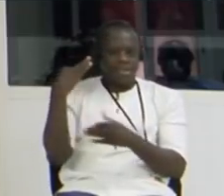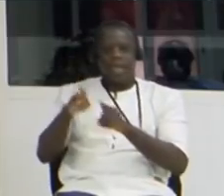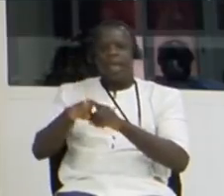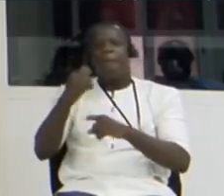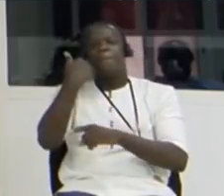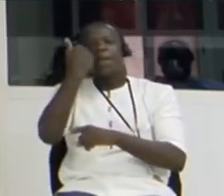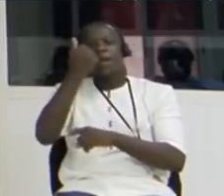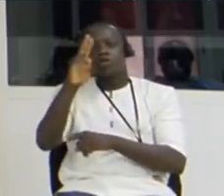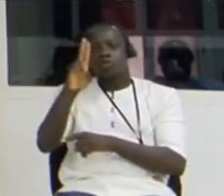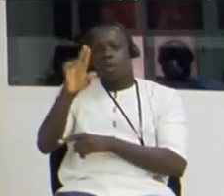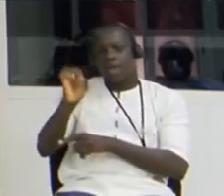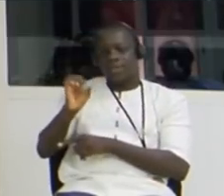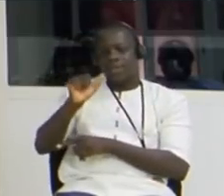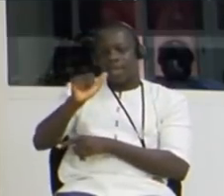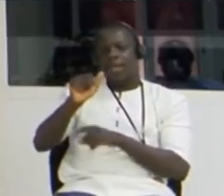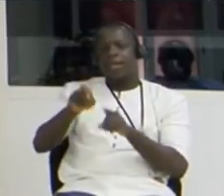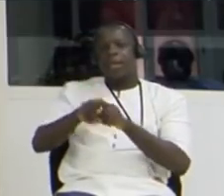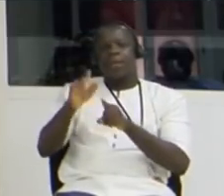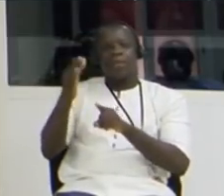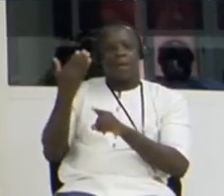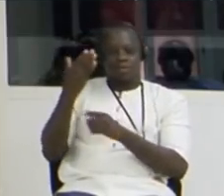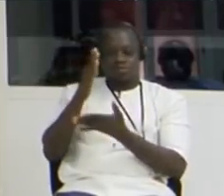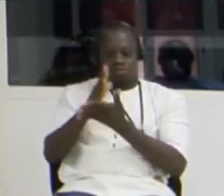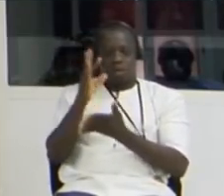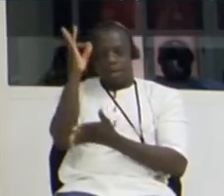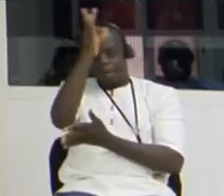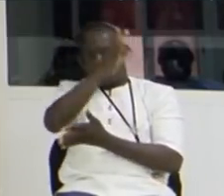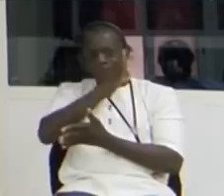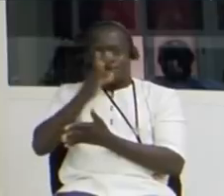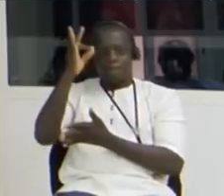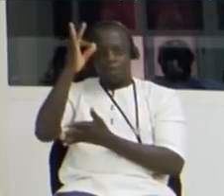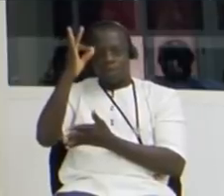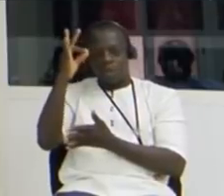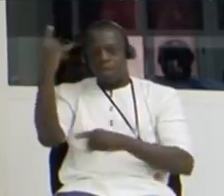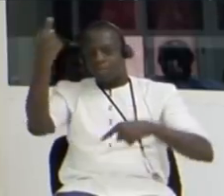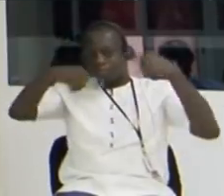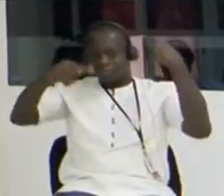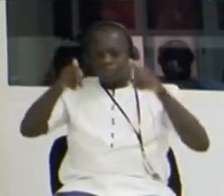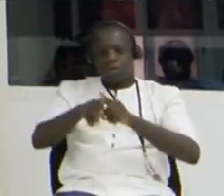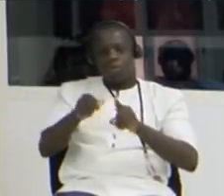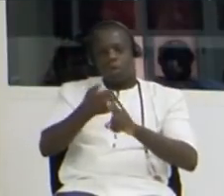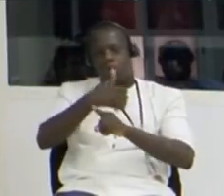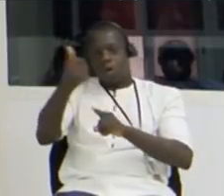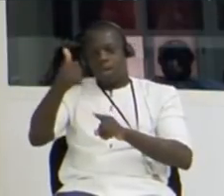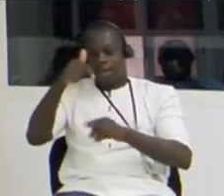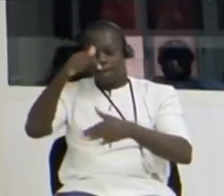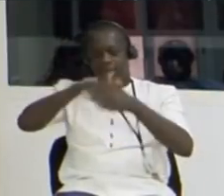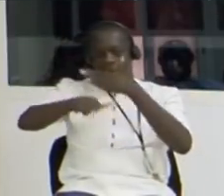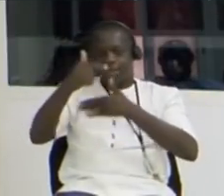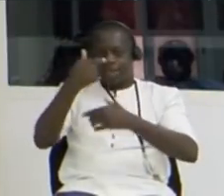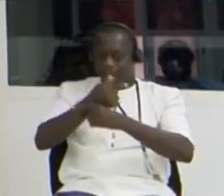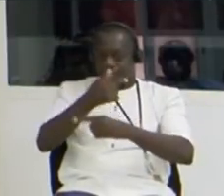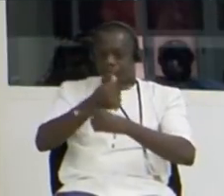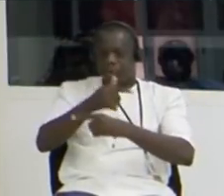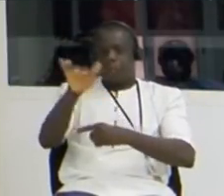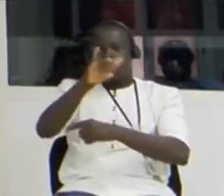and this one was that the former was a beauty pageant and the latter is a scholarship pageant.